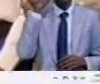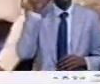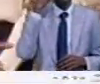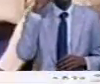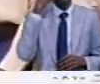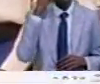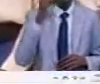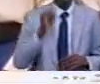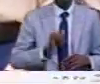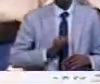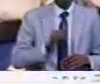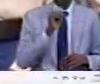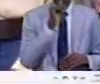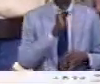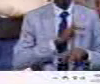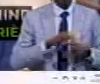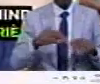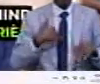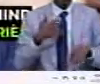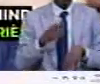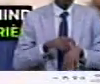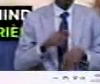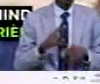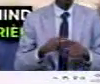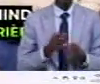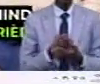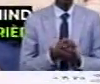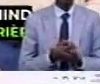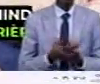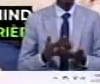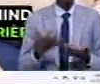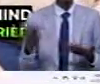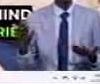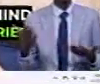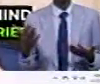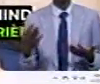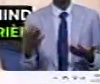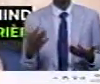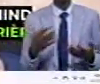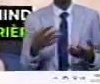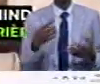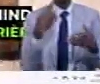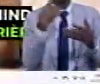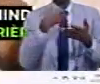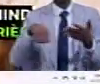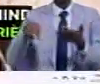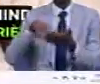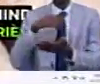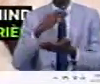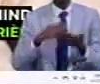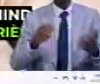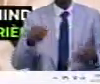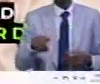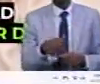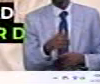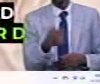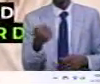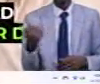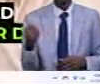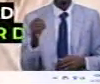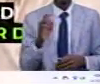criticizing someone else. There are the things I'd rather leave